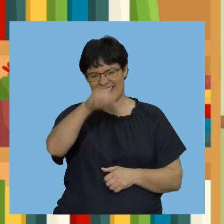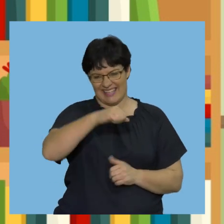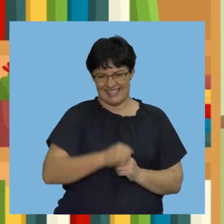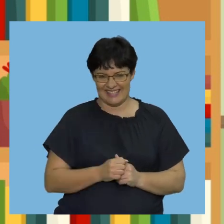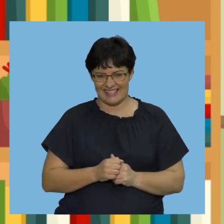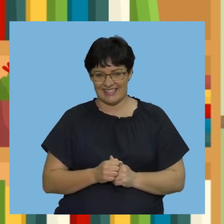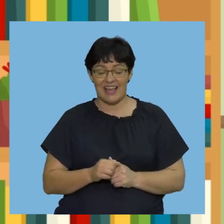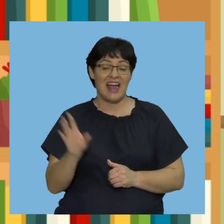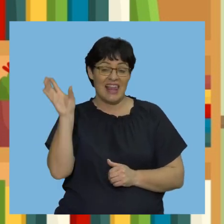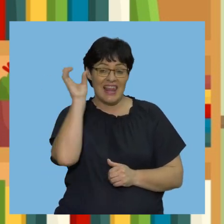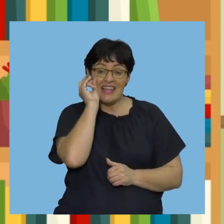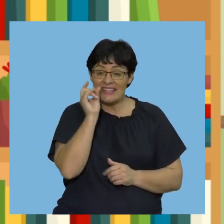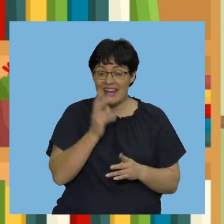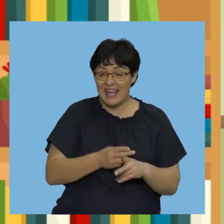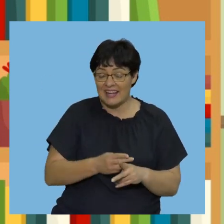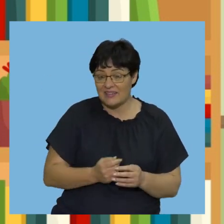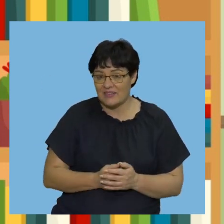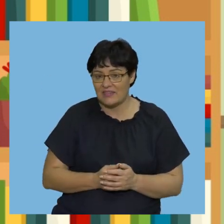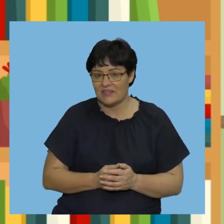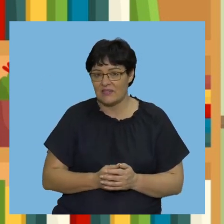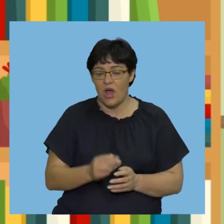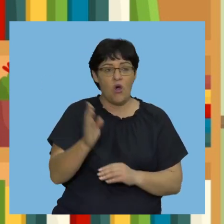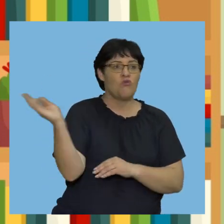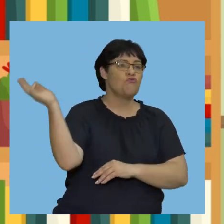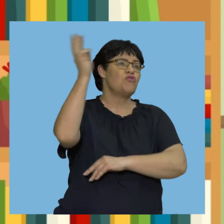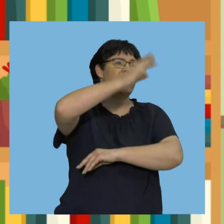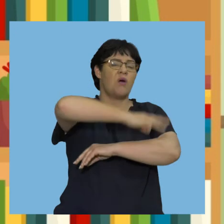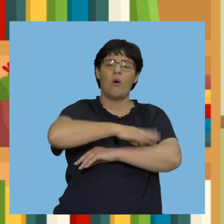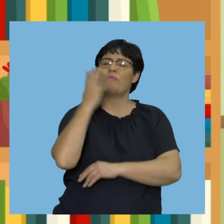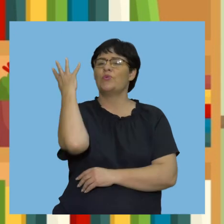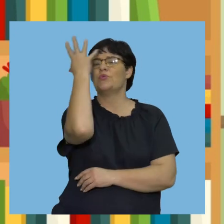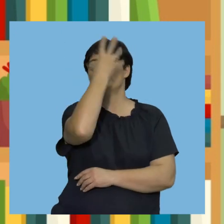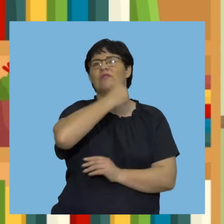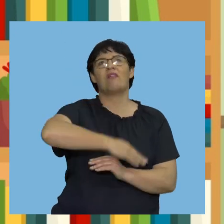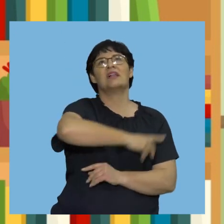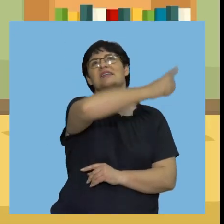Yes. Listen to this one. The rainbow looked beautiful in the